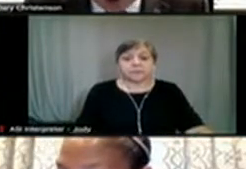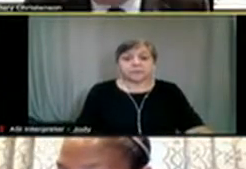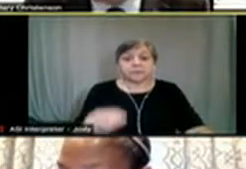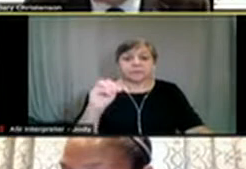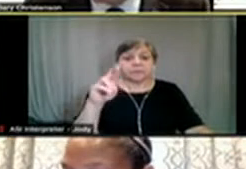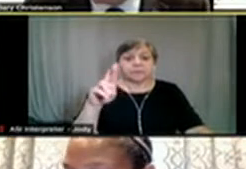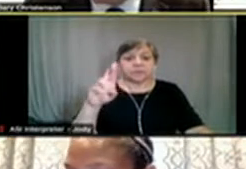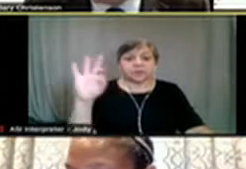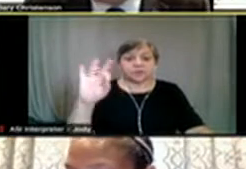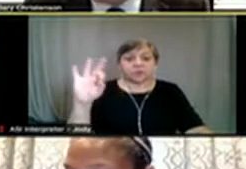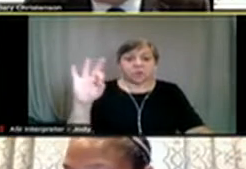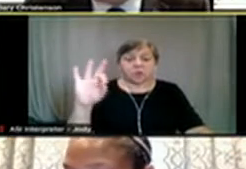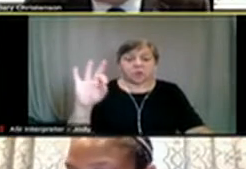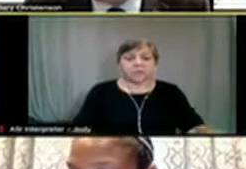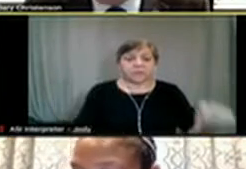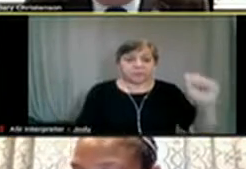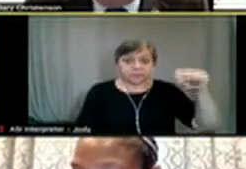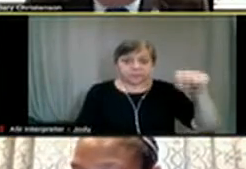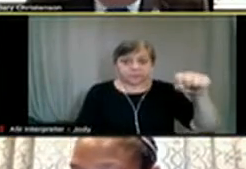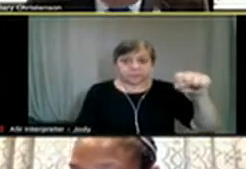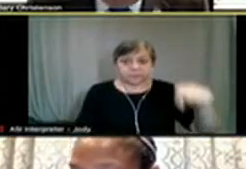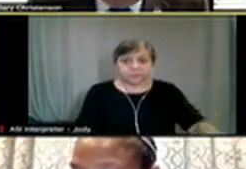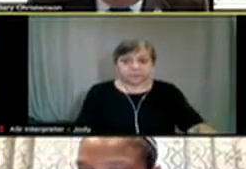Mr. Froyo. Yes.